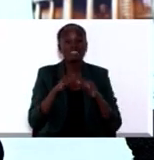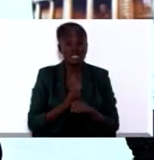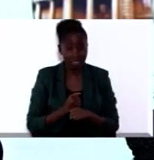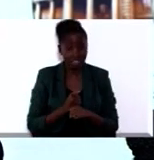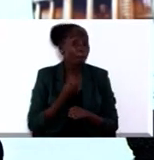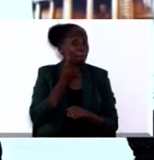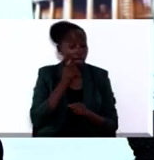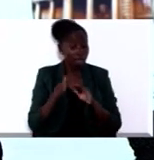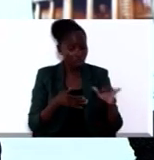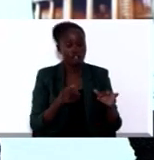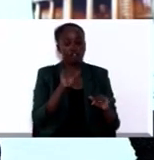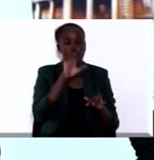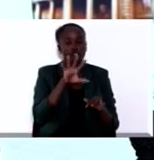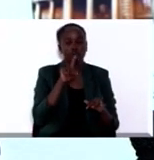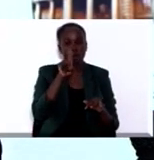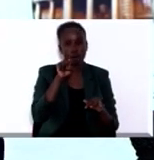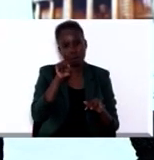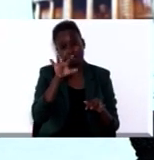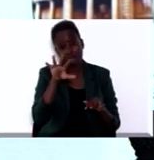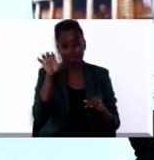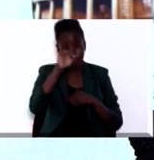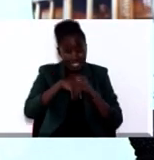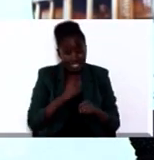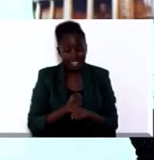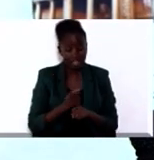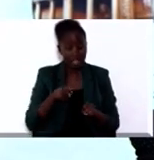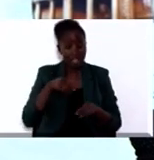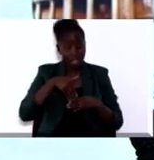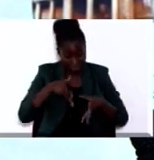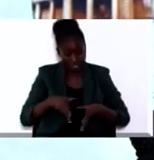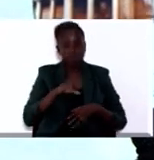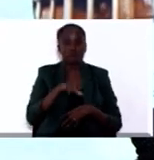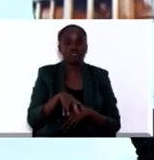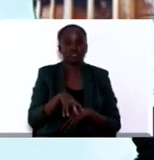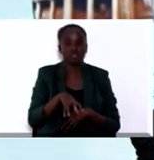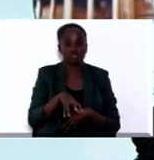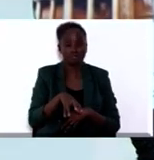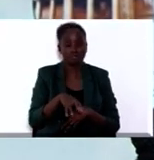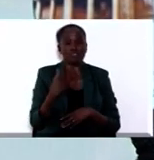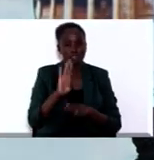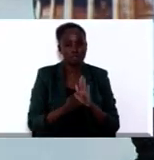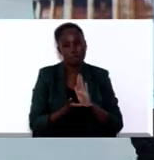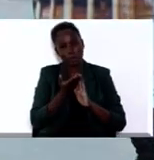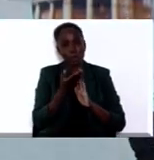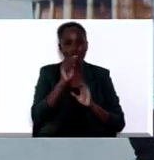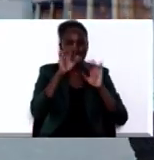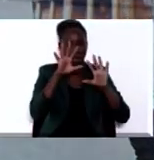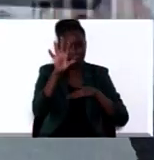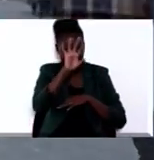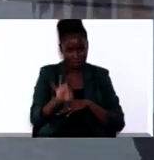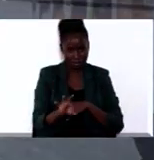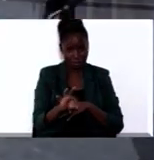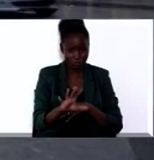to 61.5 years in this province. It has improved by at least 10 percentage